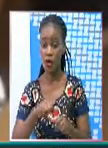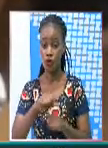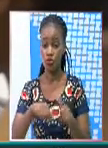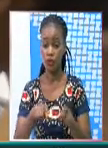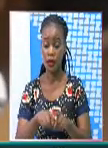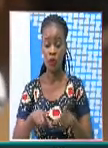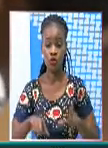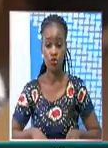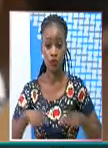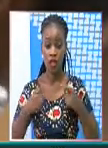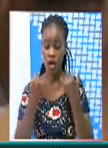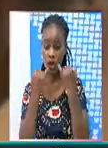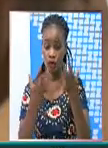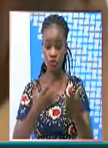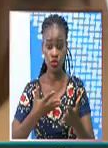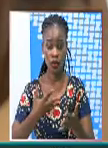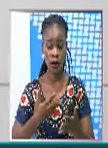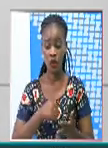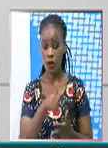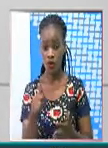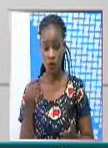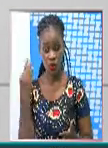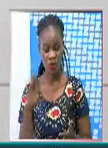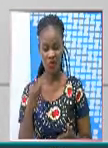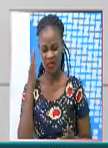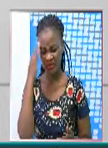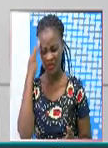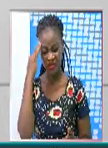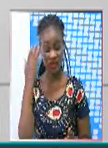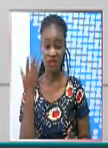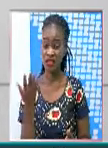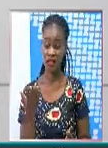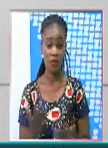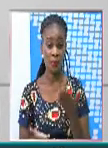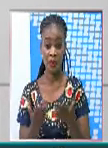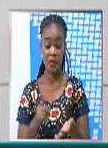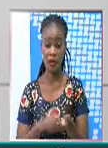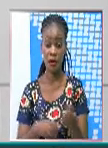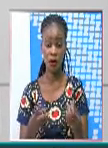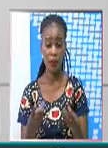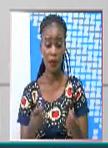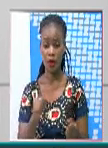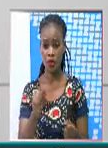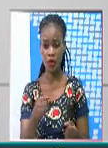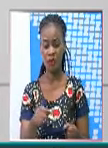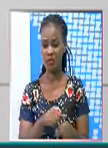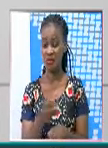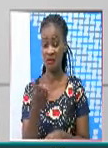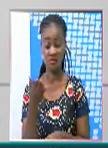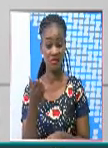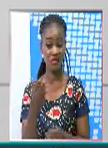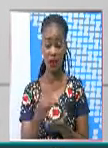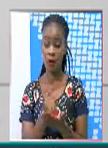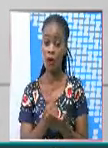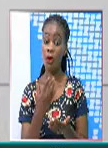life. They have an attitude of, no, unless I have money, I can't do this. They